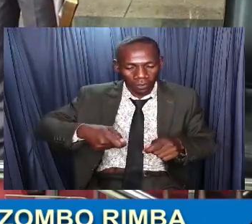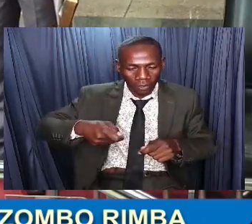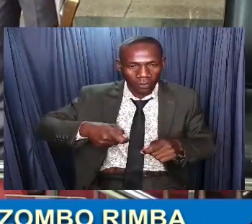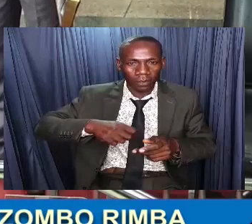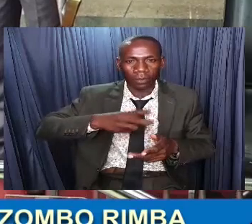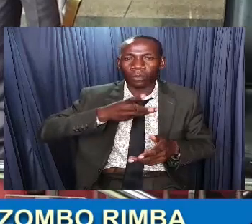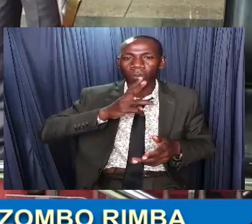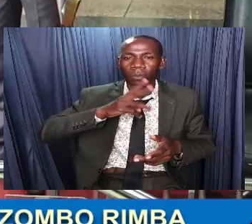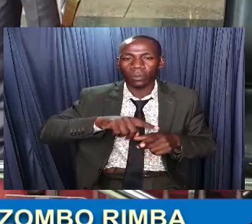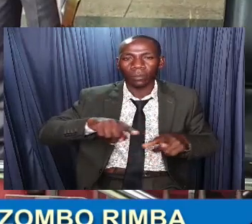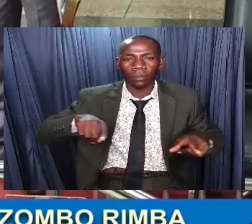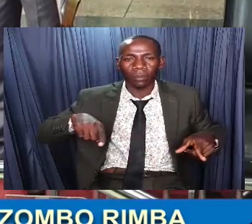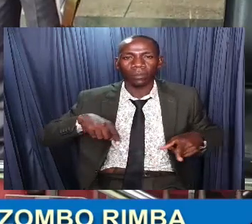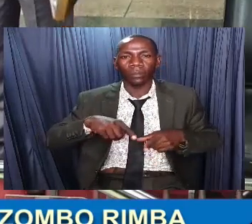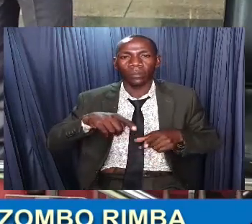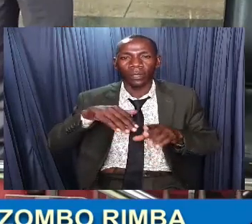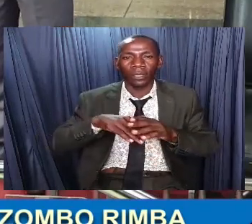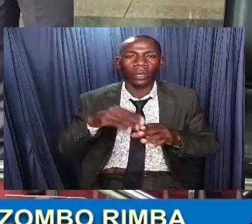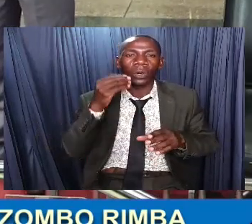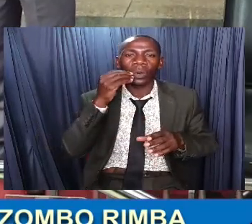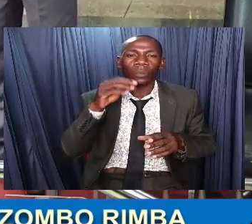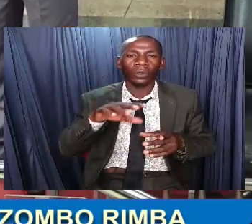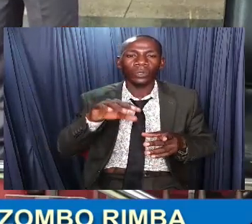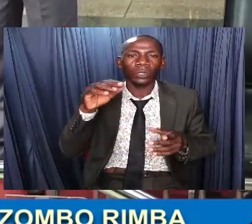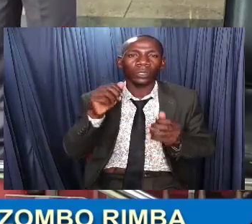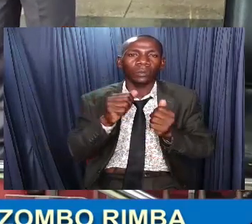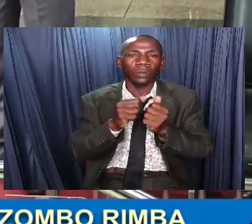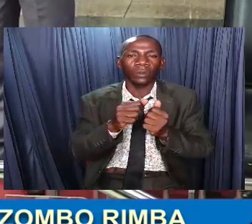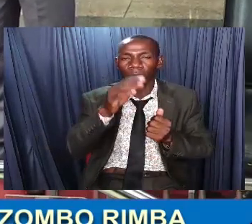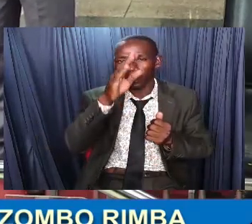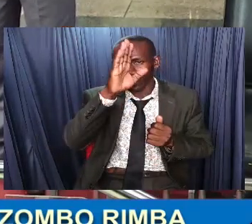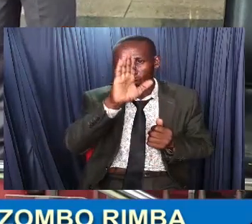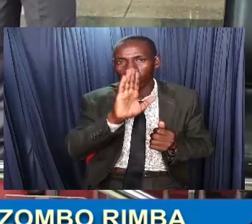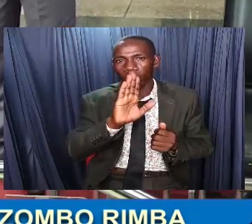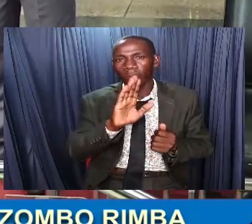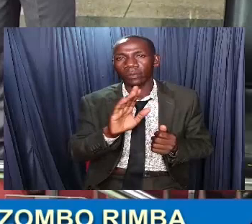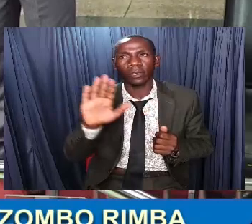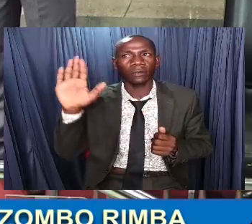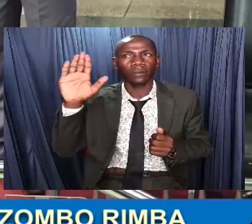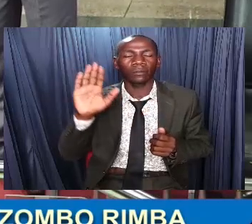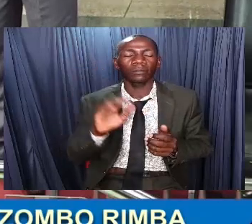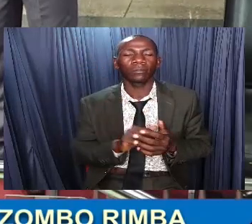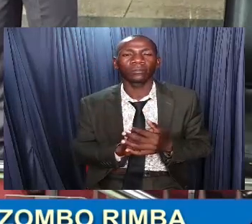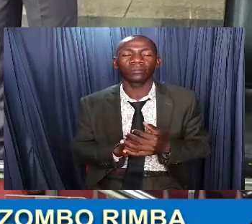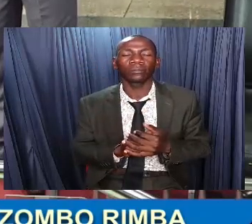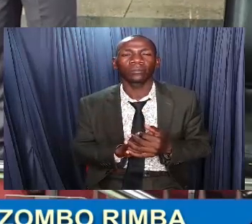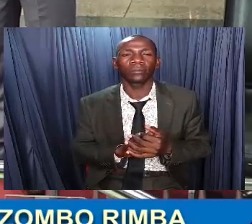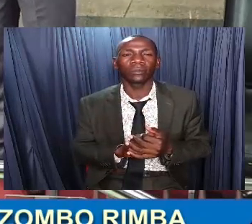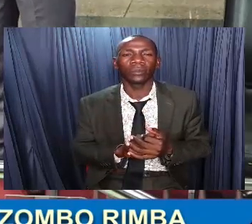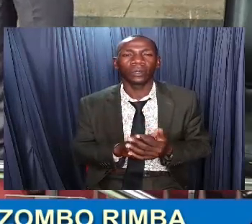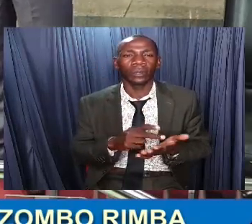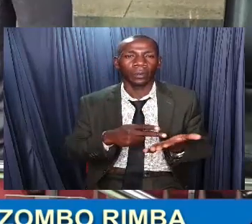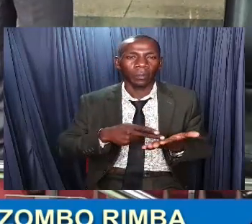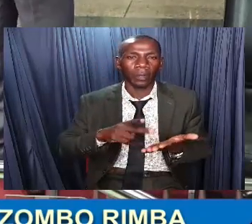Drilling our well. Katika mji uliochaguliwa na Mungu. In the home that was chosen by God himself. Pay bill